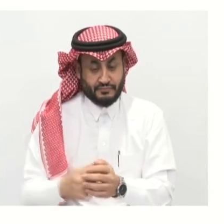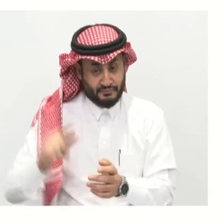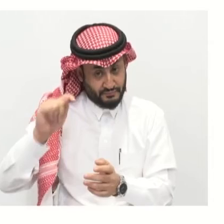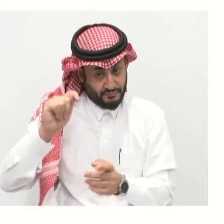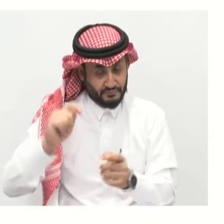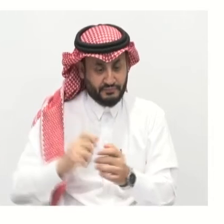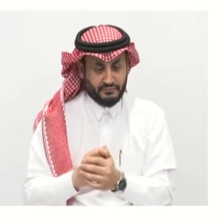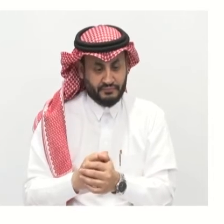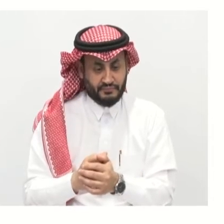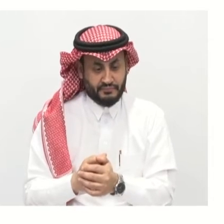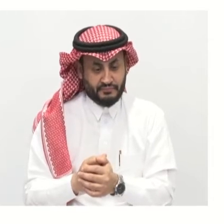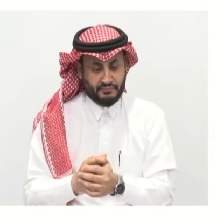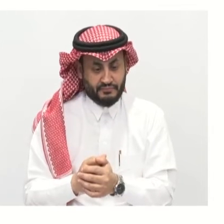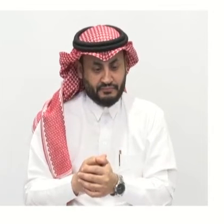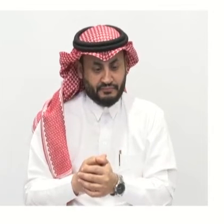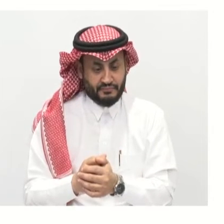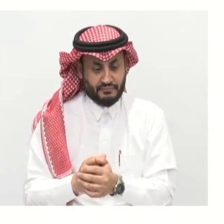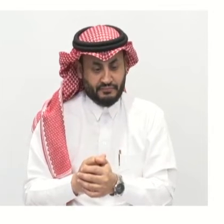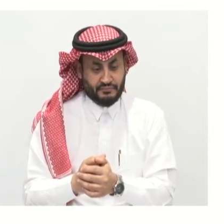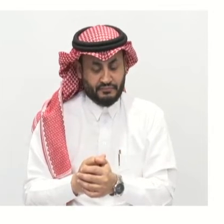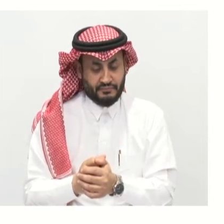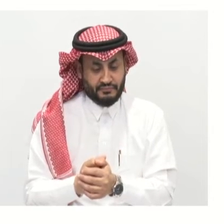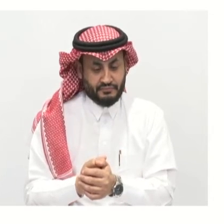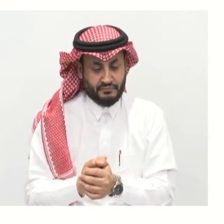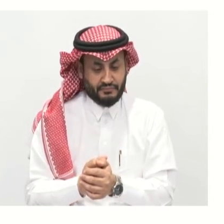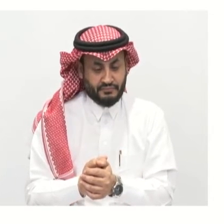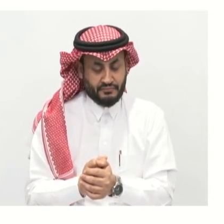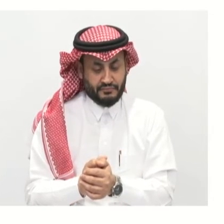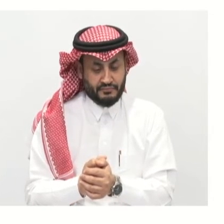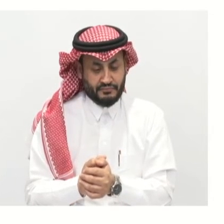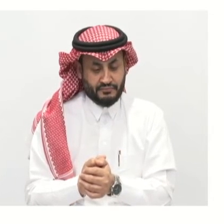this. Excellent. Riding this